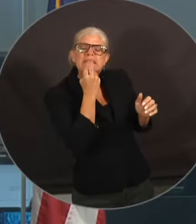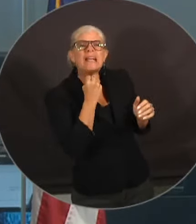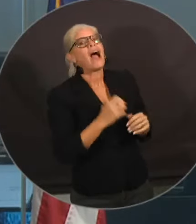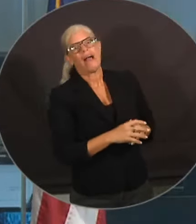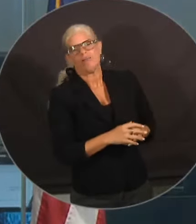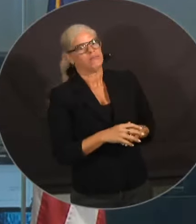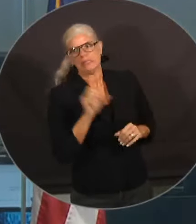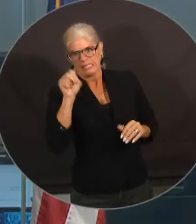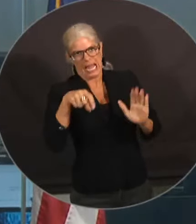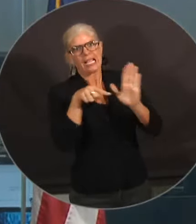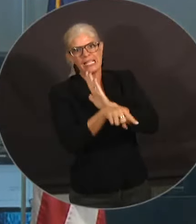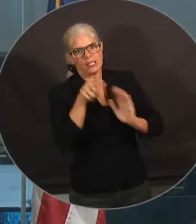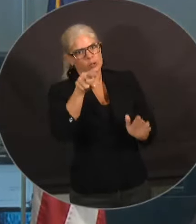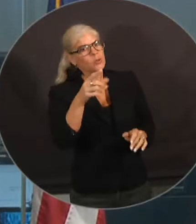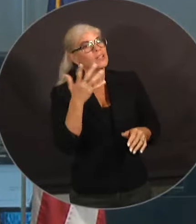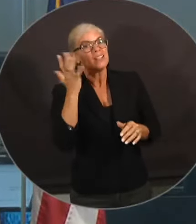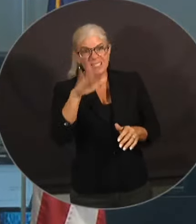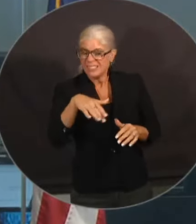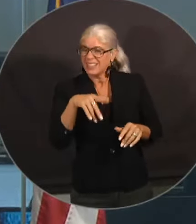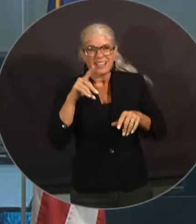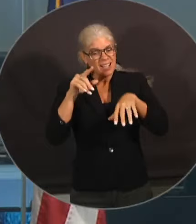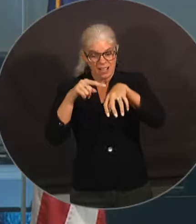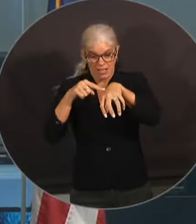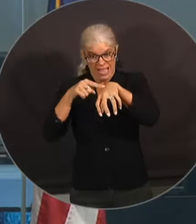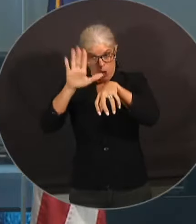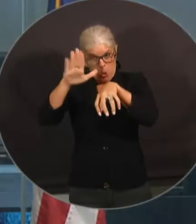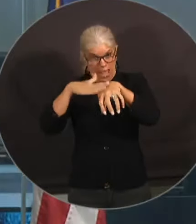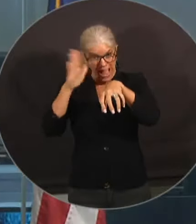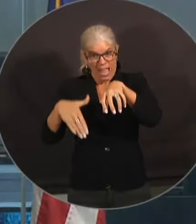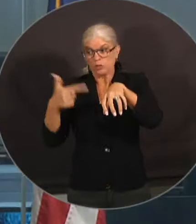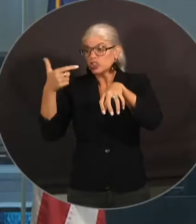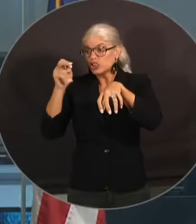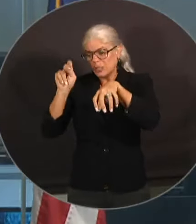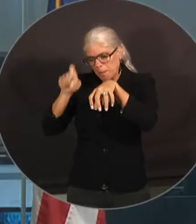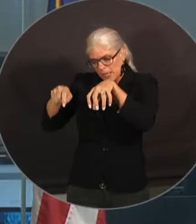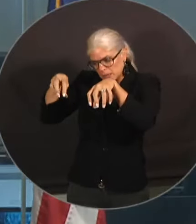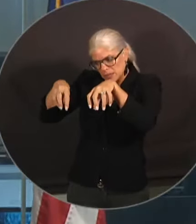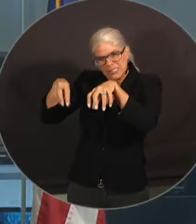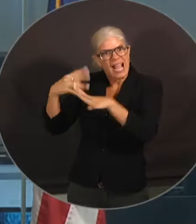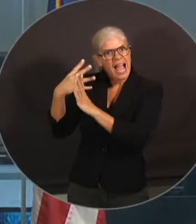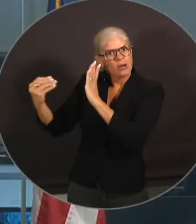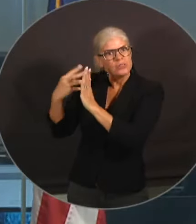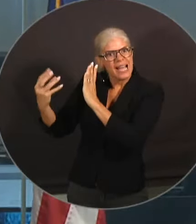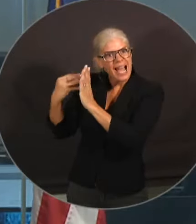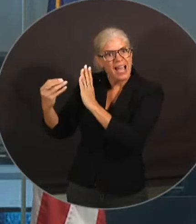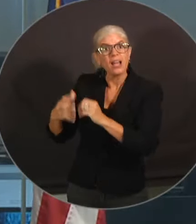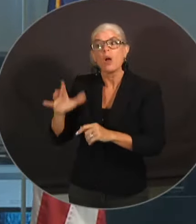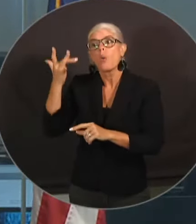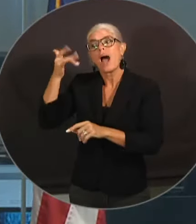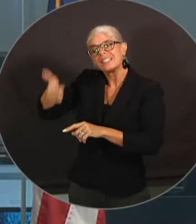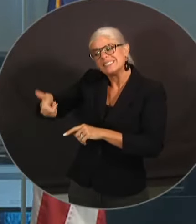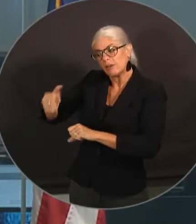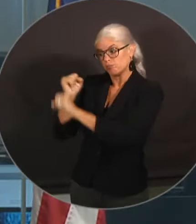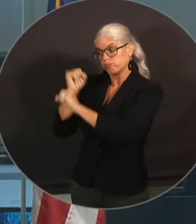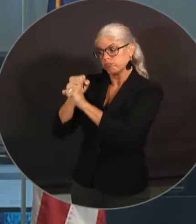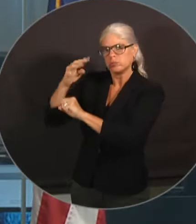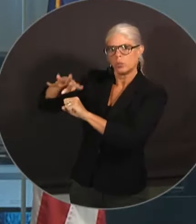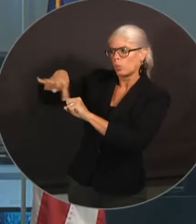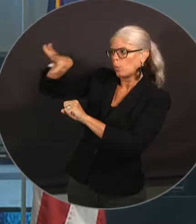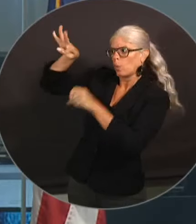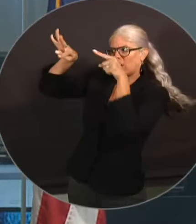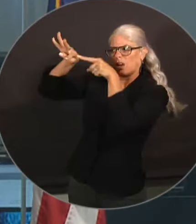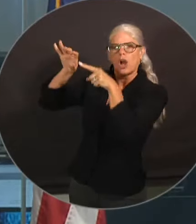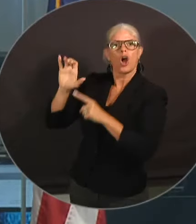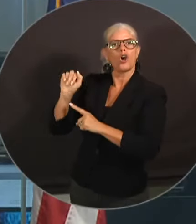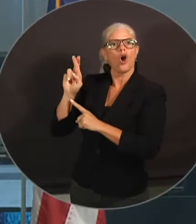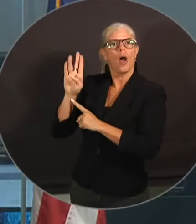the house, a safe distance from any doors or windows. You can't let the carbon monoxide get into your home, so please